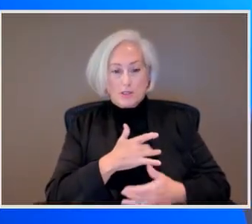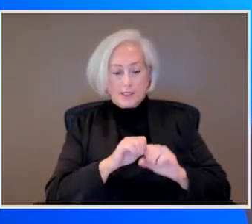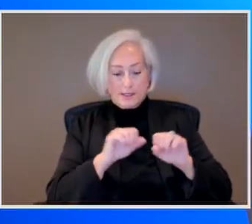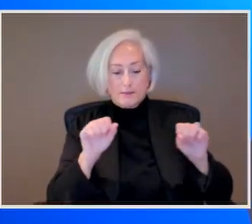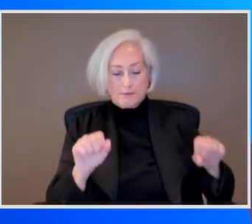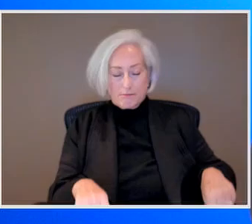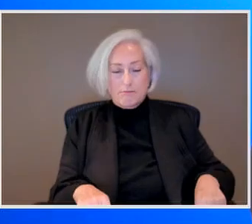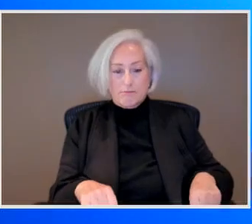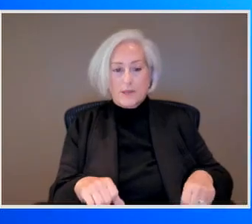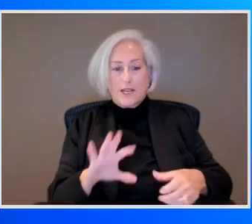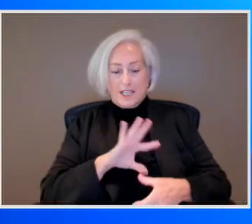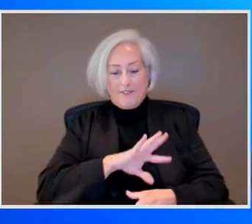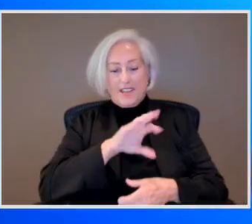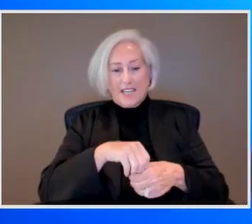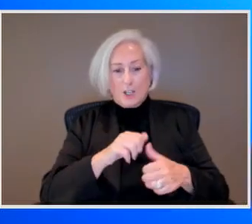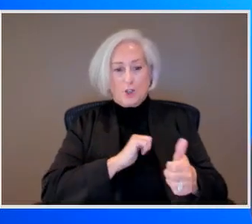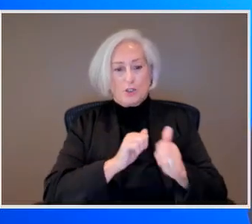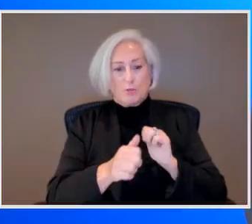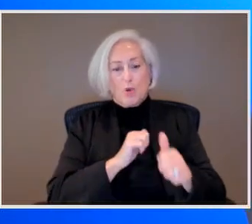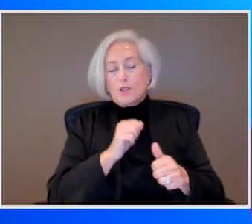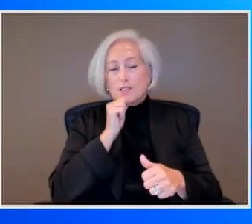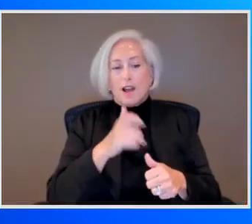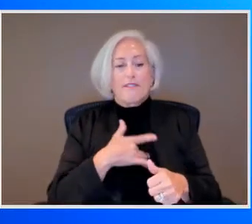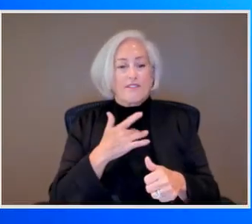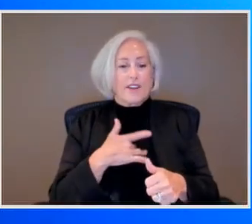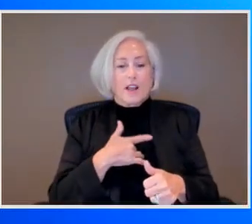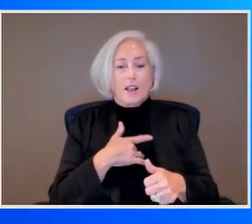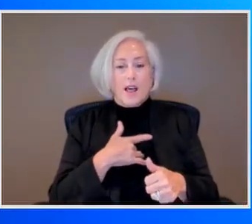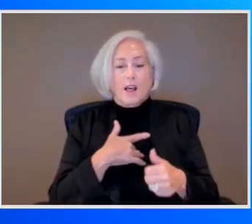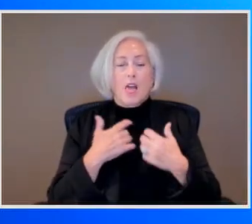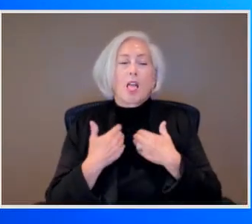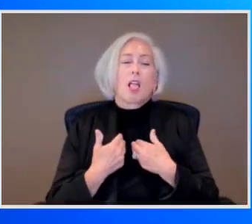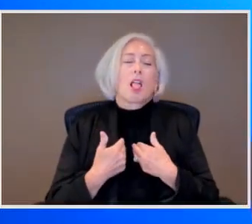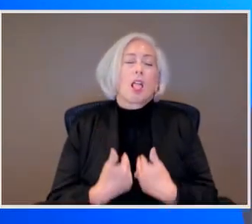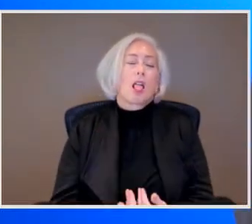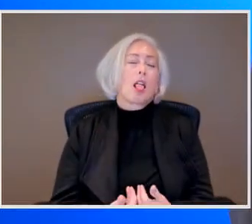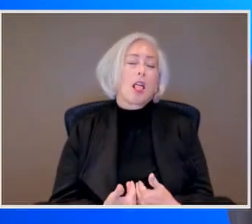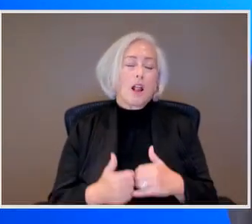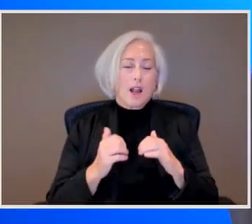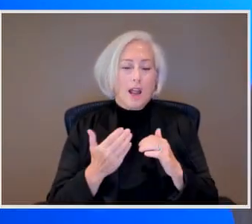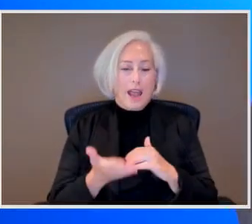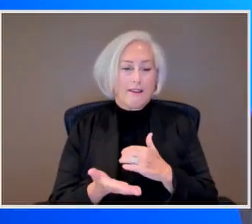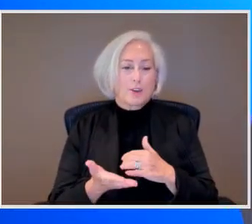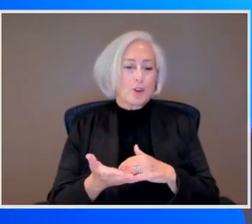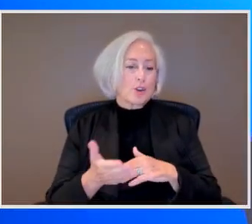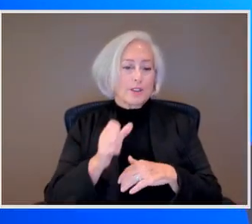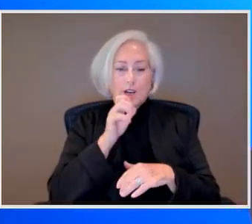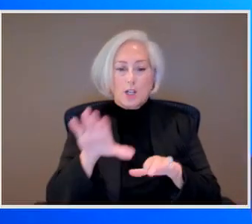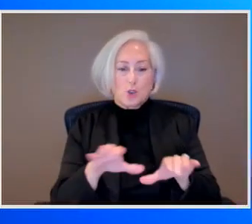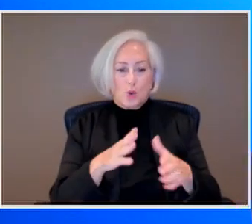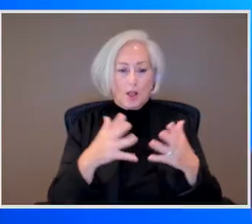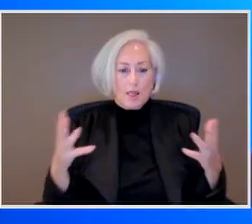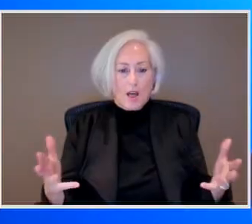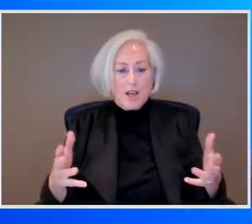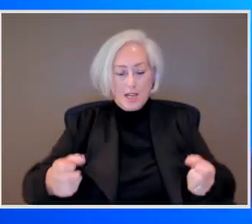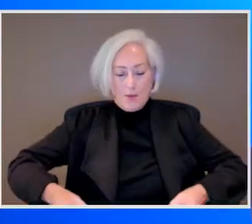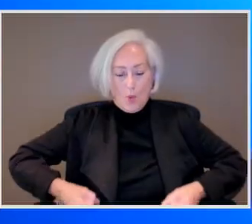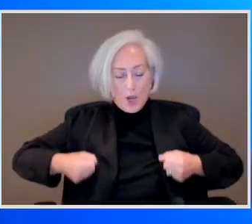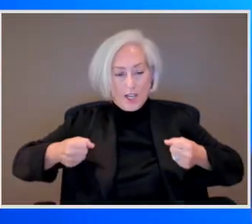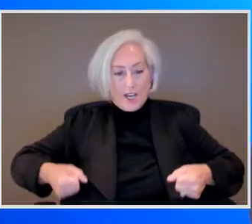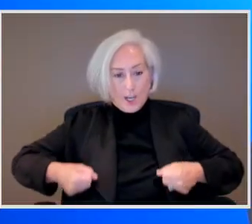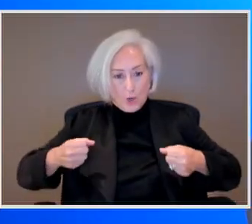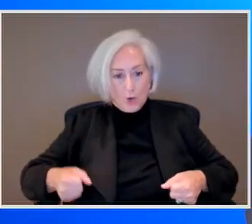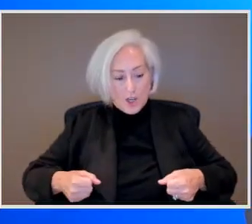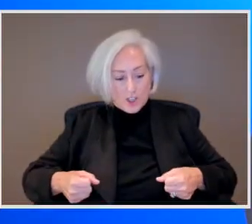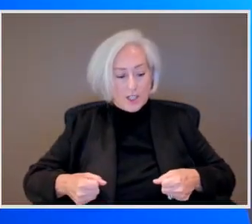into sports and not being so out of shape after not doing anything. I mean, just him walking on crutches and the transition from